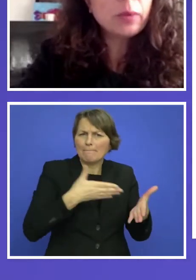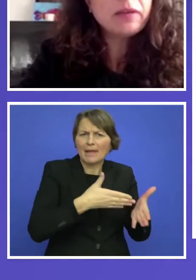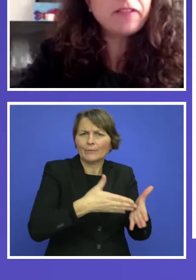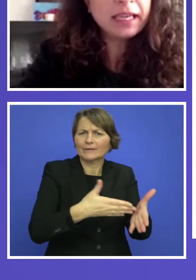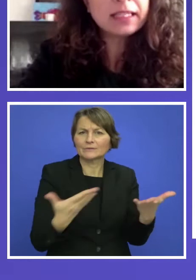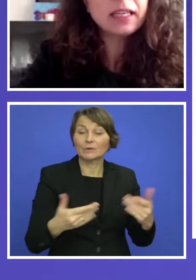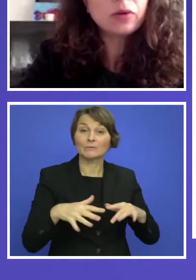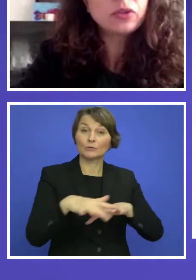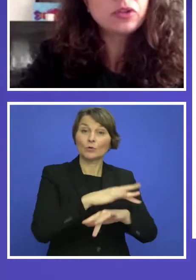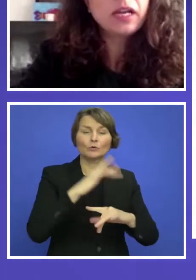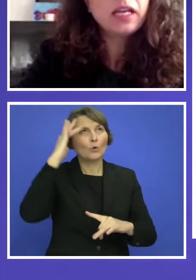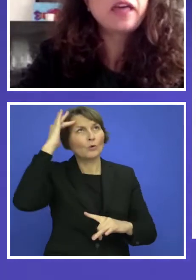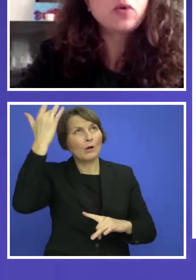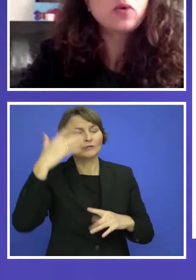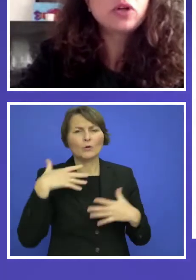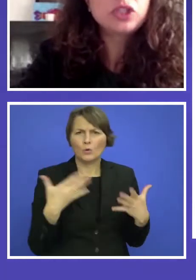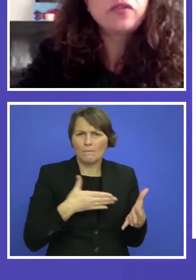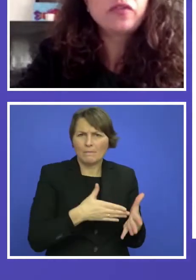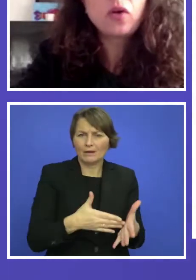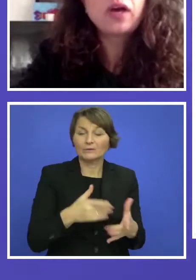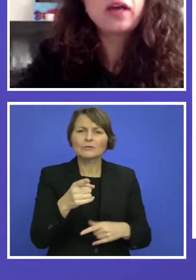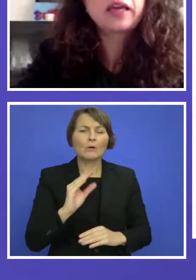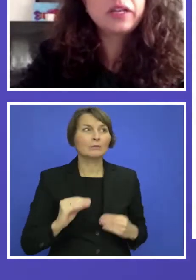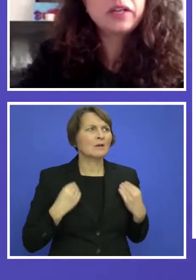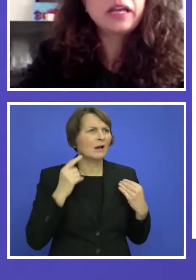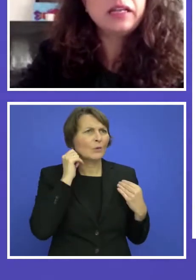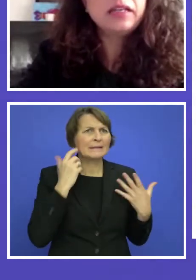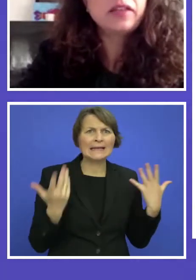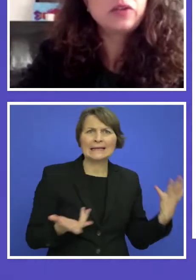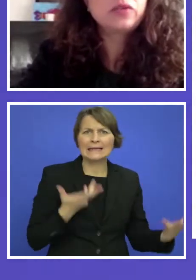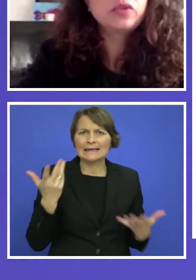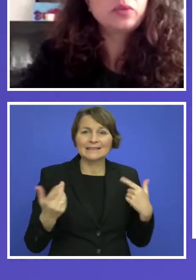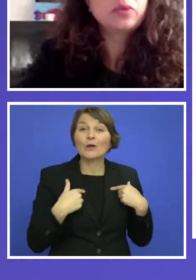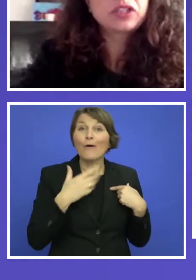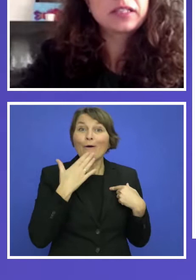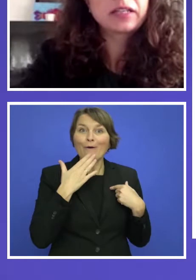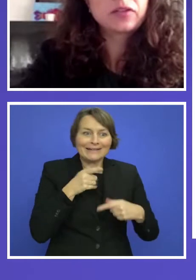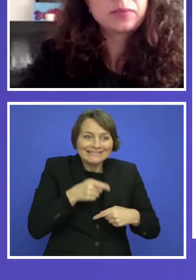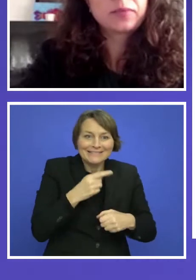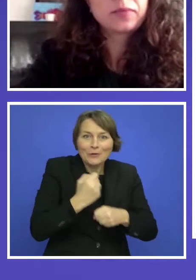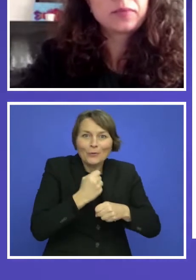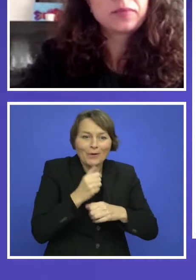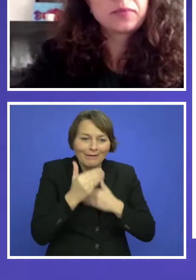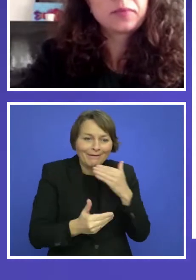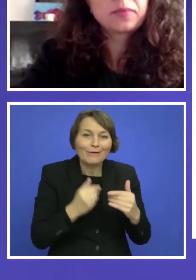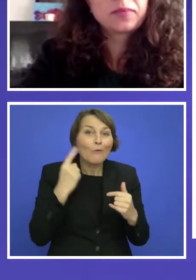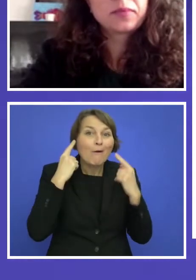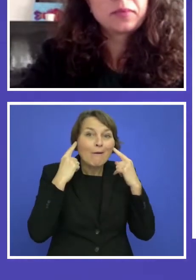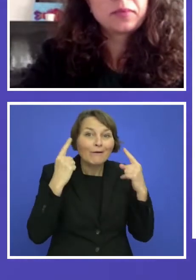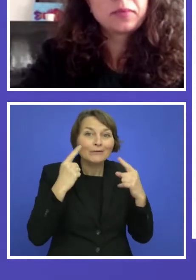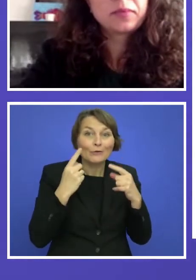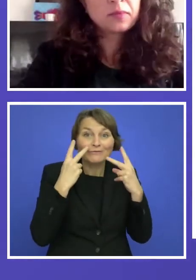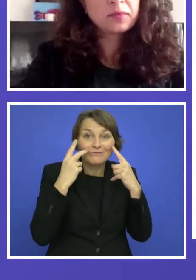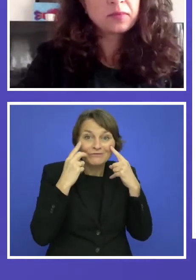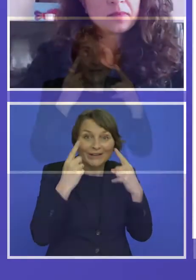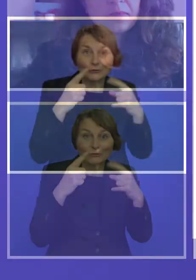young women encounter if they wish to follow a career in the audiovisual production sector? Hello